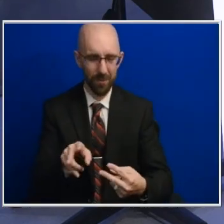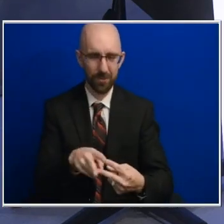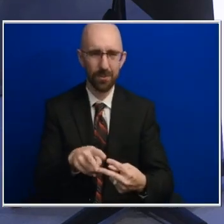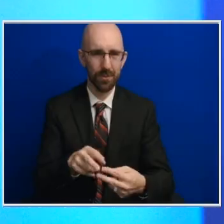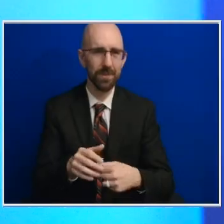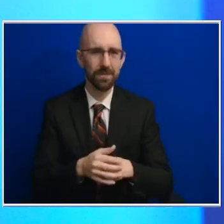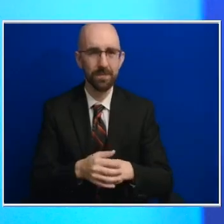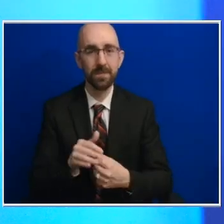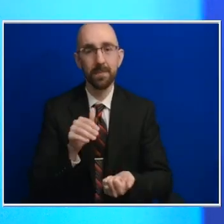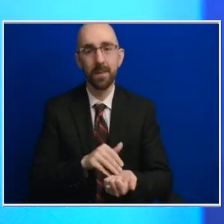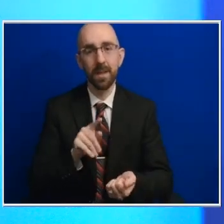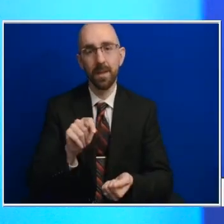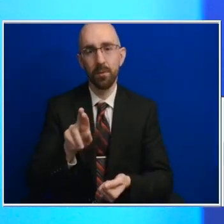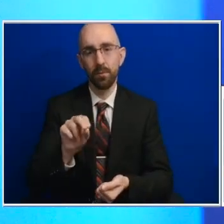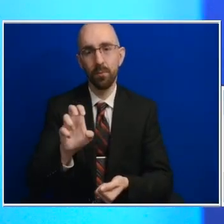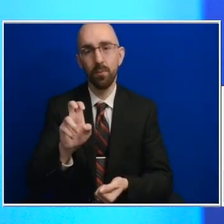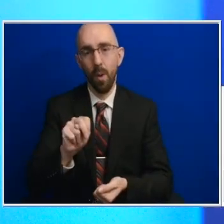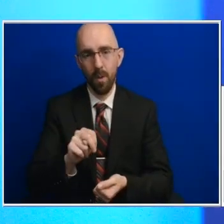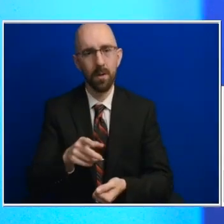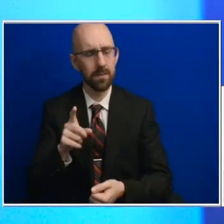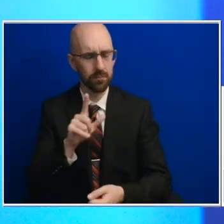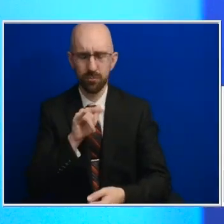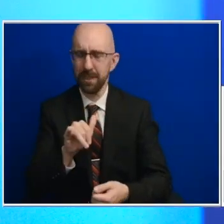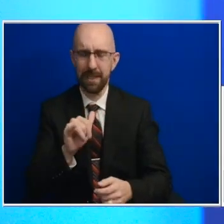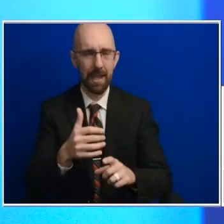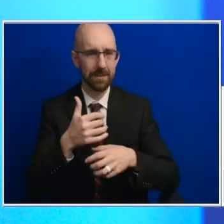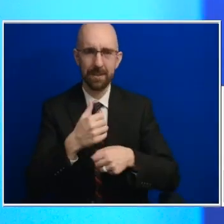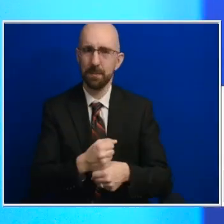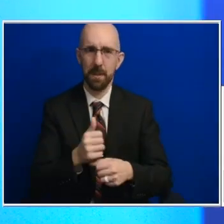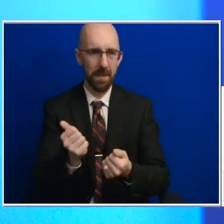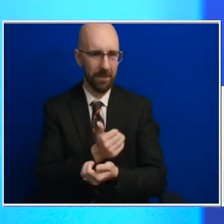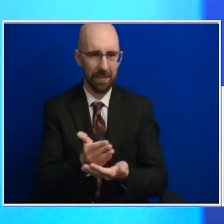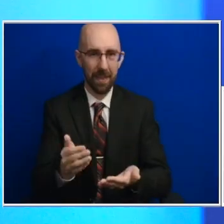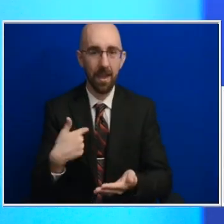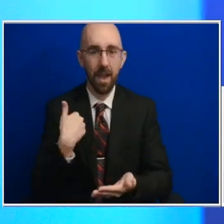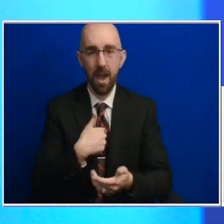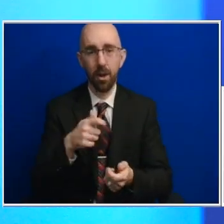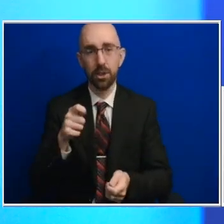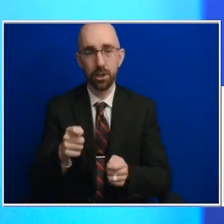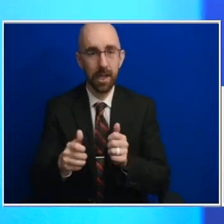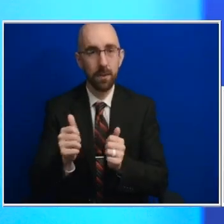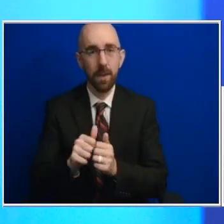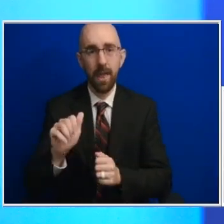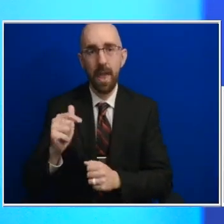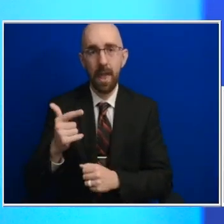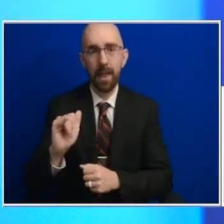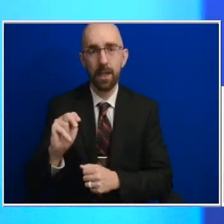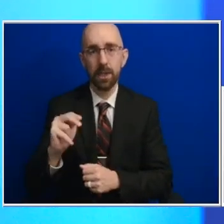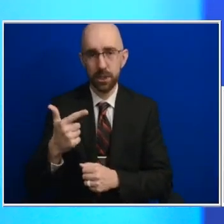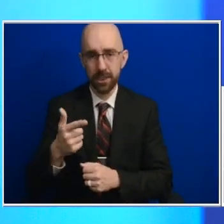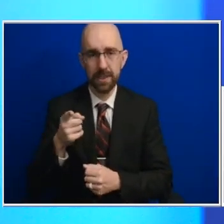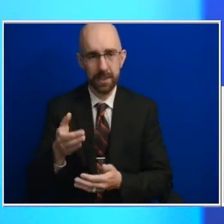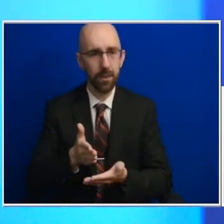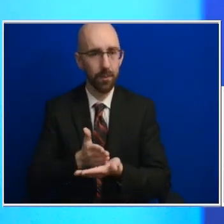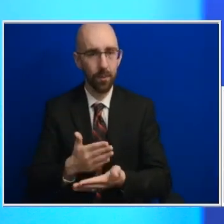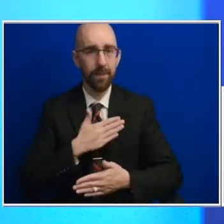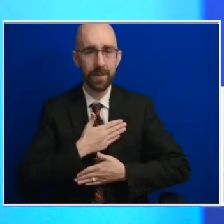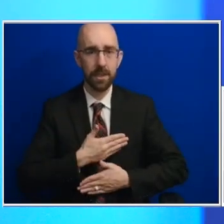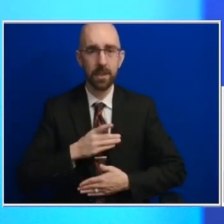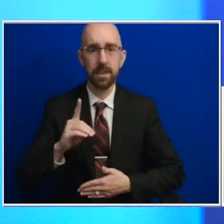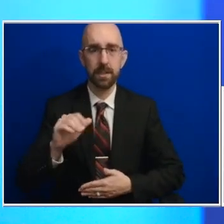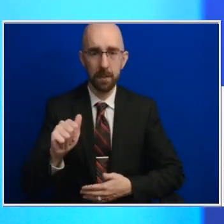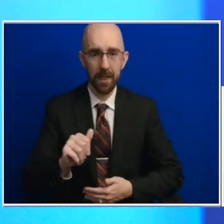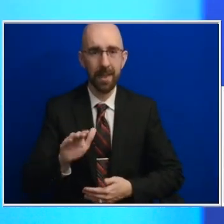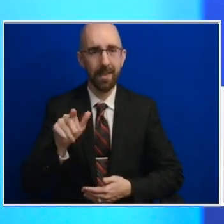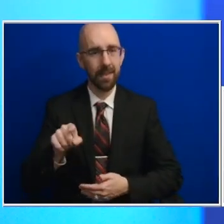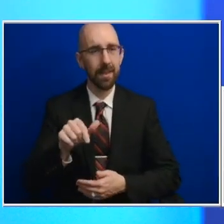really sums it up. And so many of our changes with aging are through physical disabilities, and those aren't always